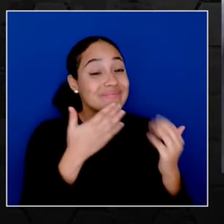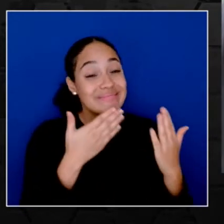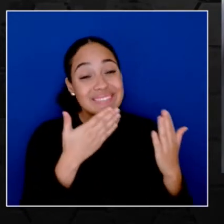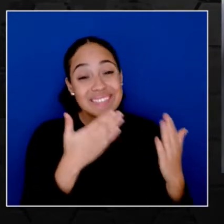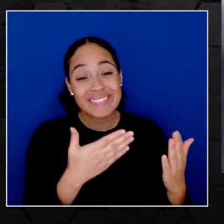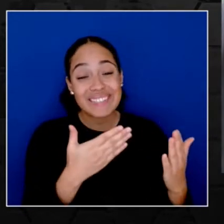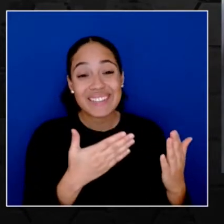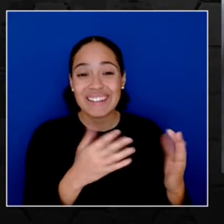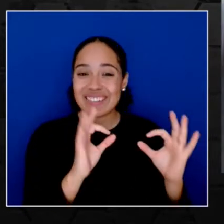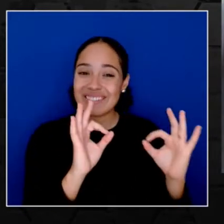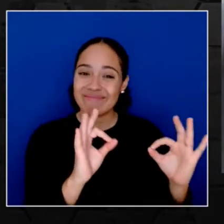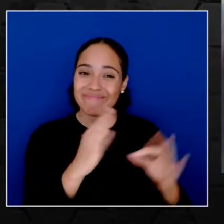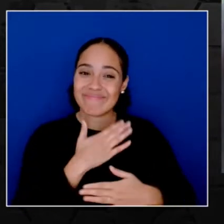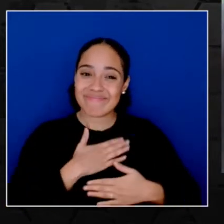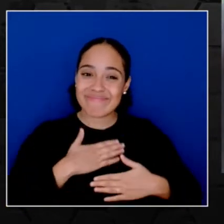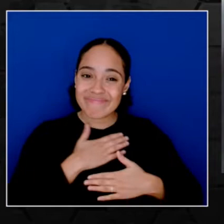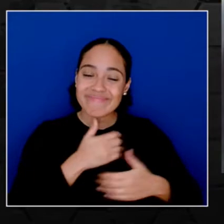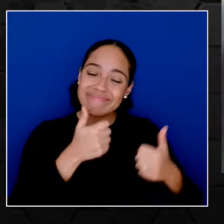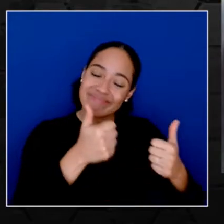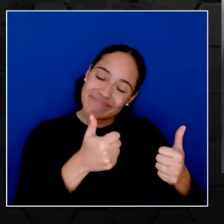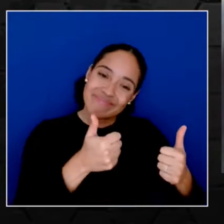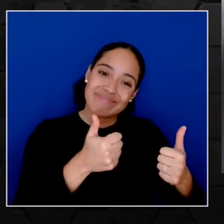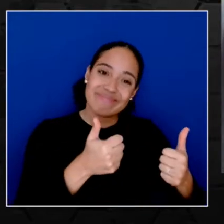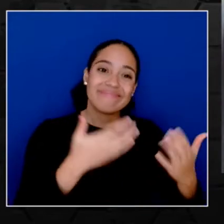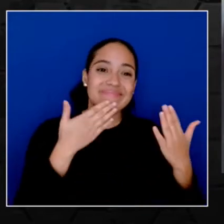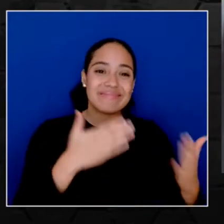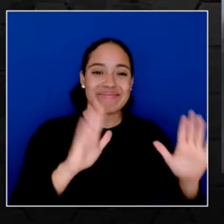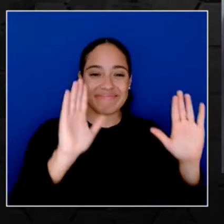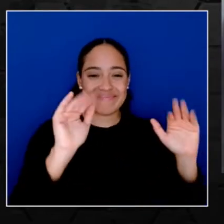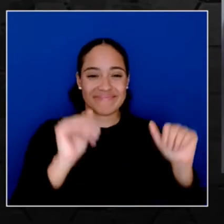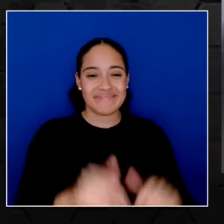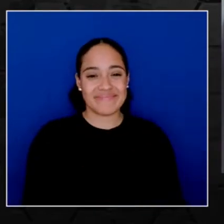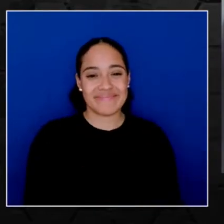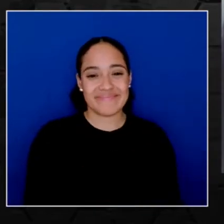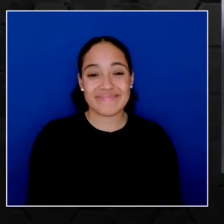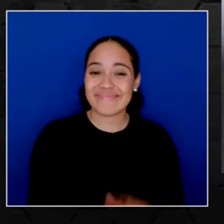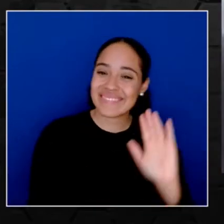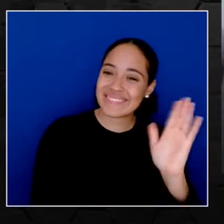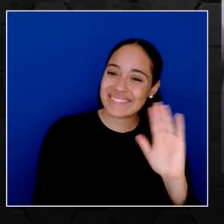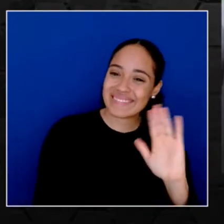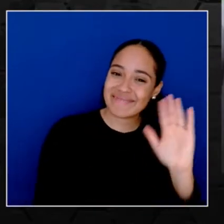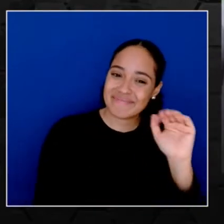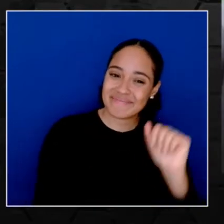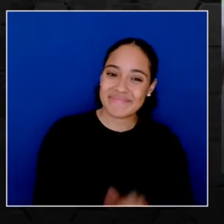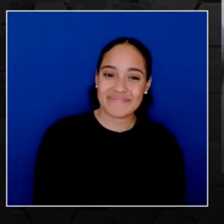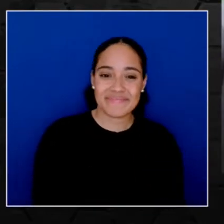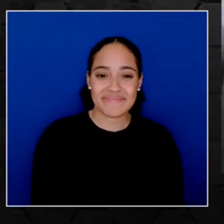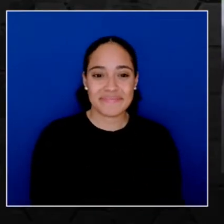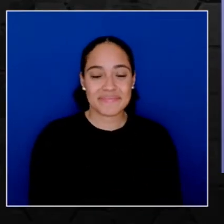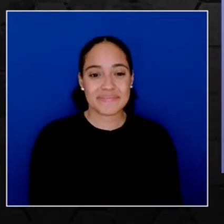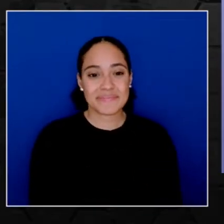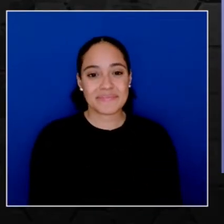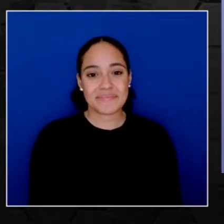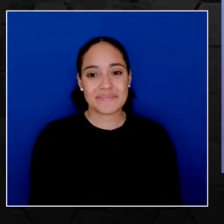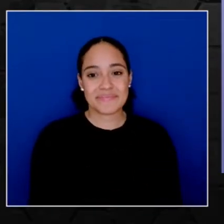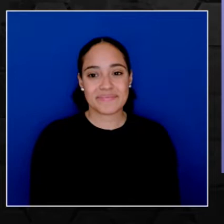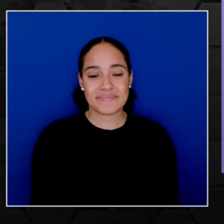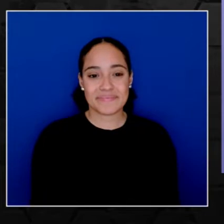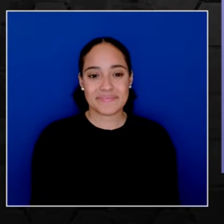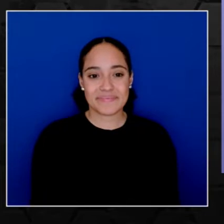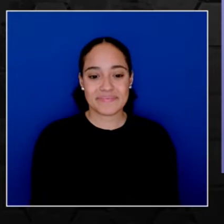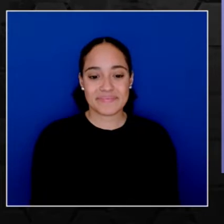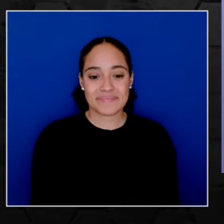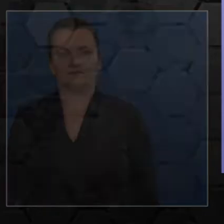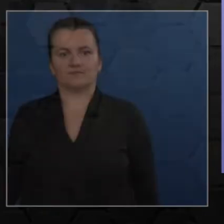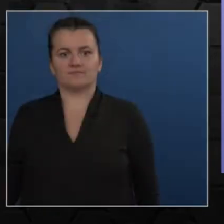nice weekend ahead and really appreciate your time. And yeah, take care. Have a nice weekend. Ta-da. See you Bye. all, folks. Yeah. All right, Nemgama, I think